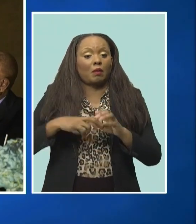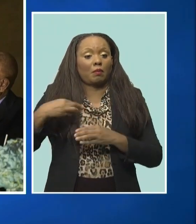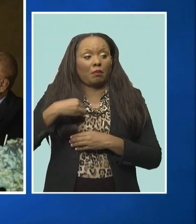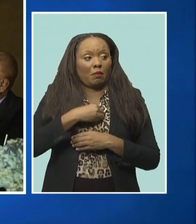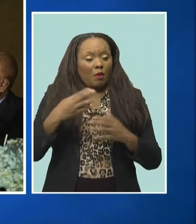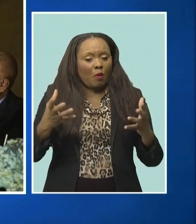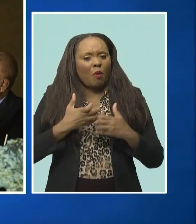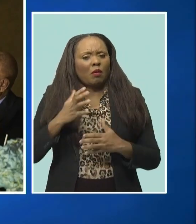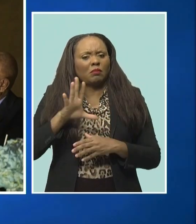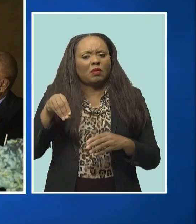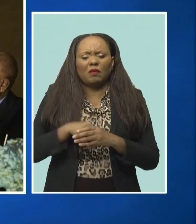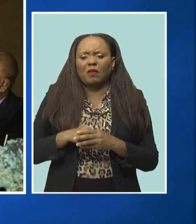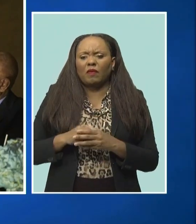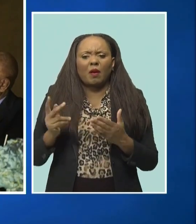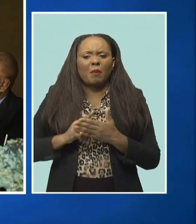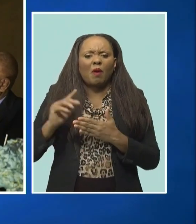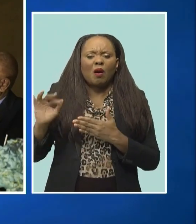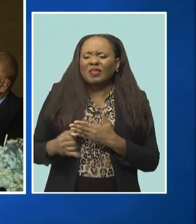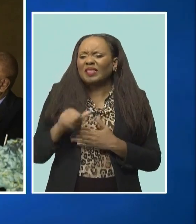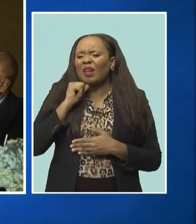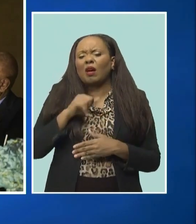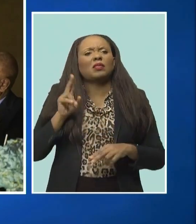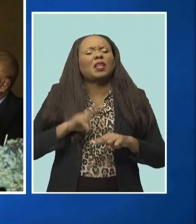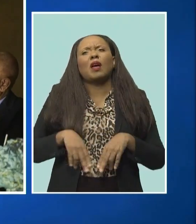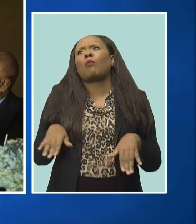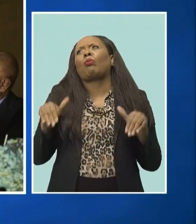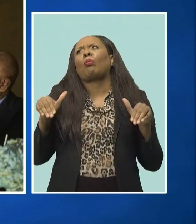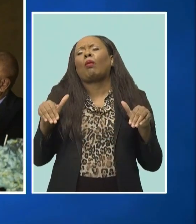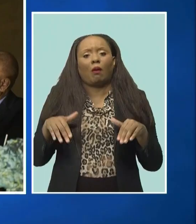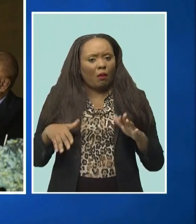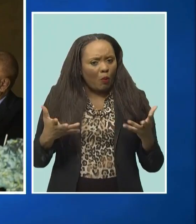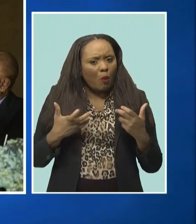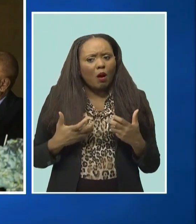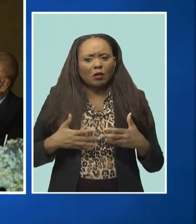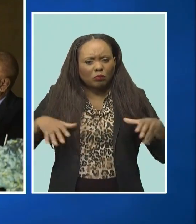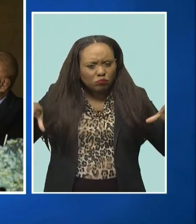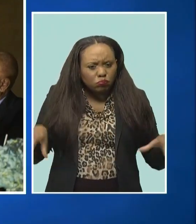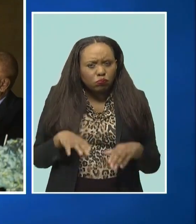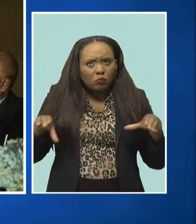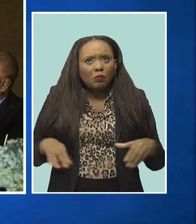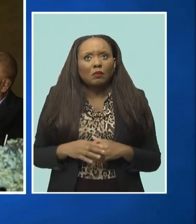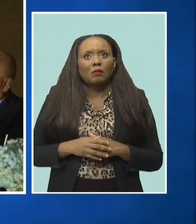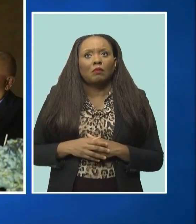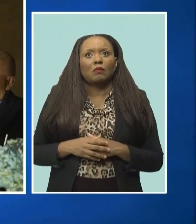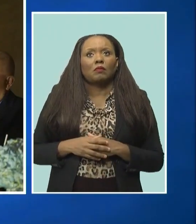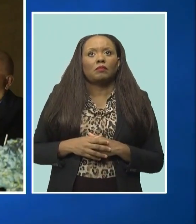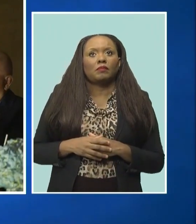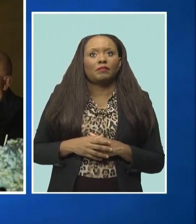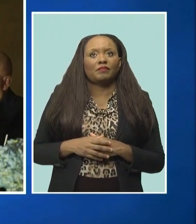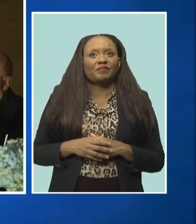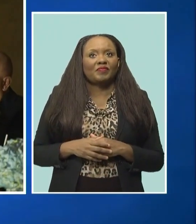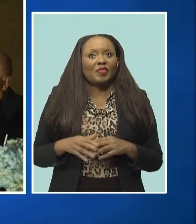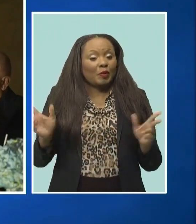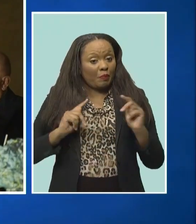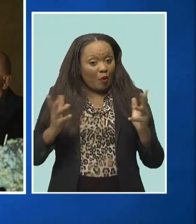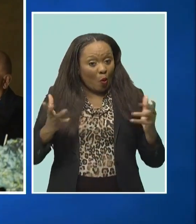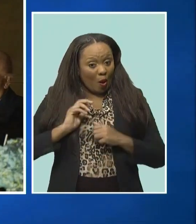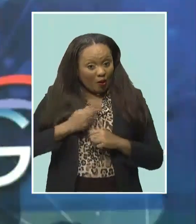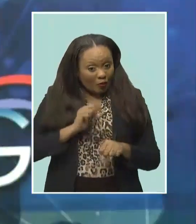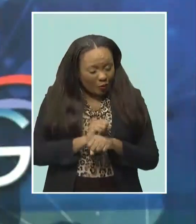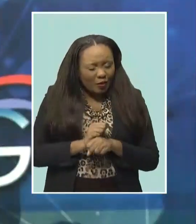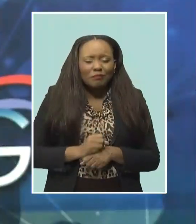need to succeed in school and beyond. With this project, We also hope to further collaborate with the Ministry